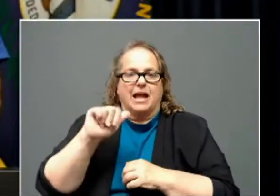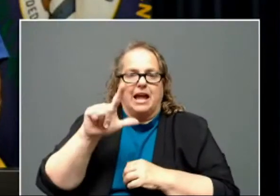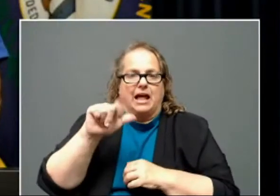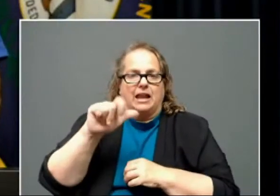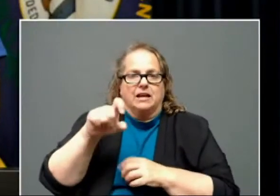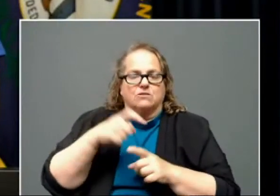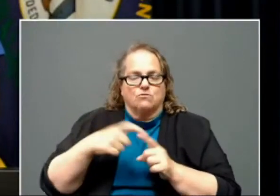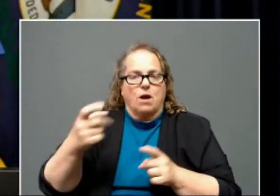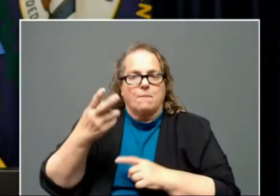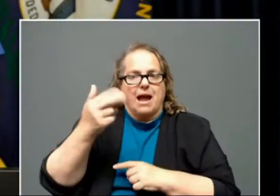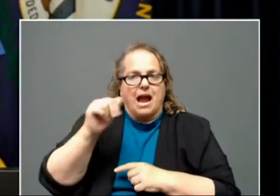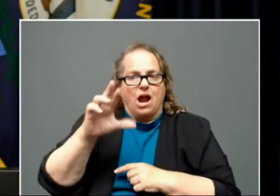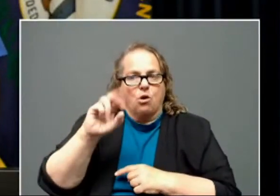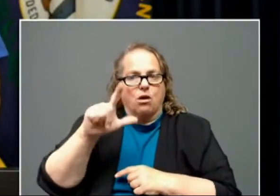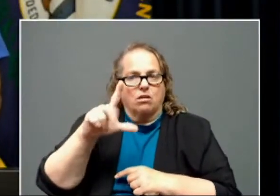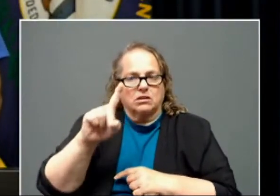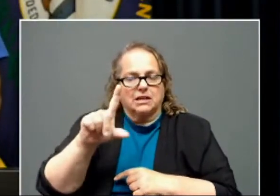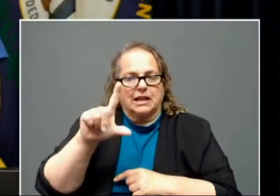Leader.